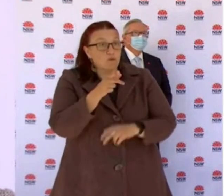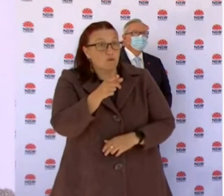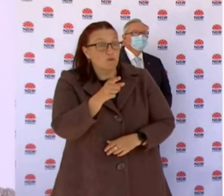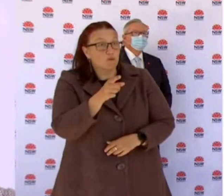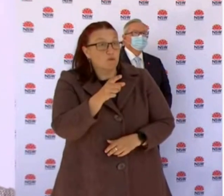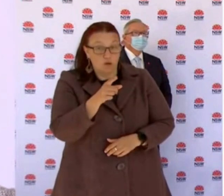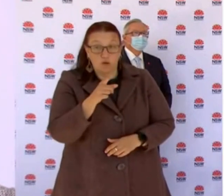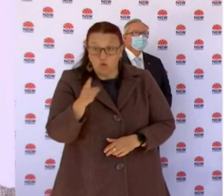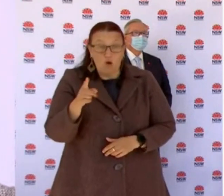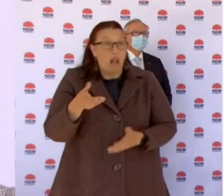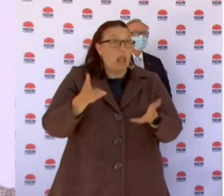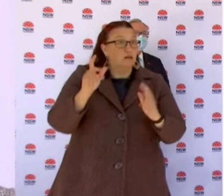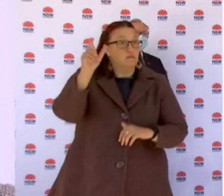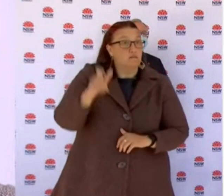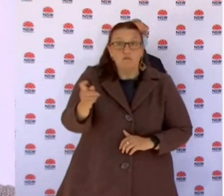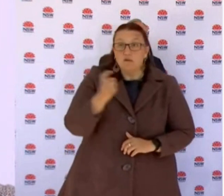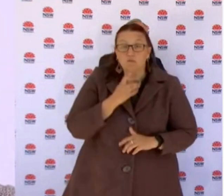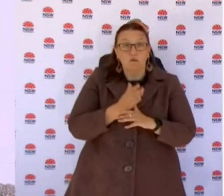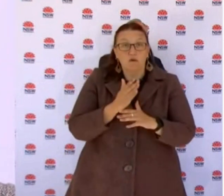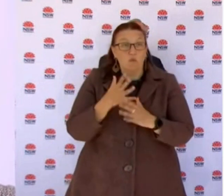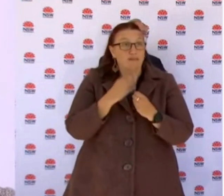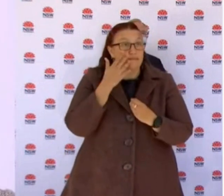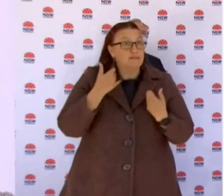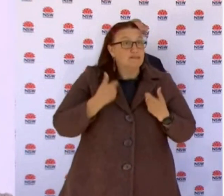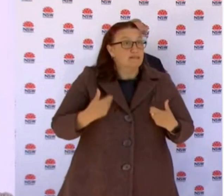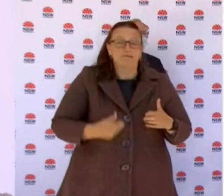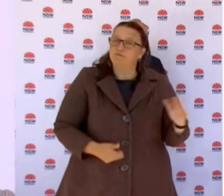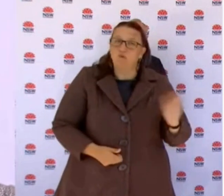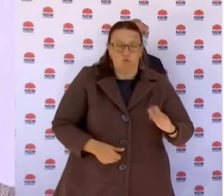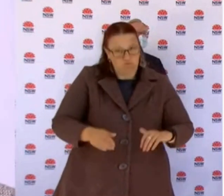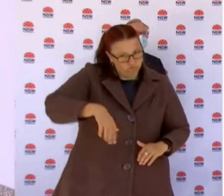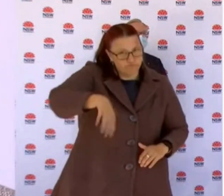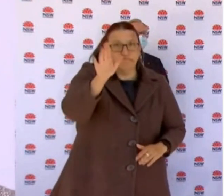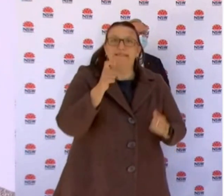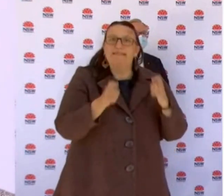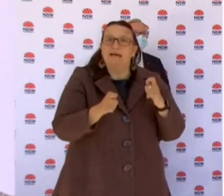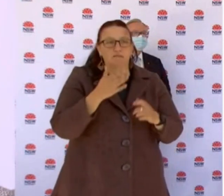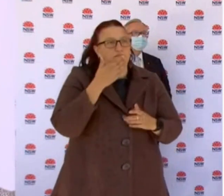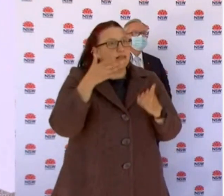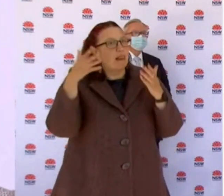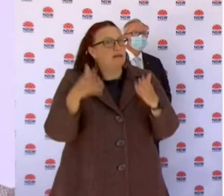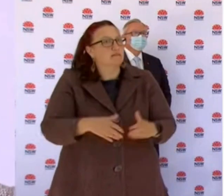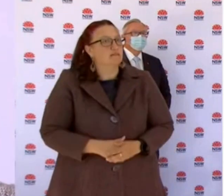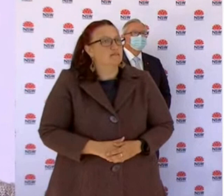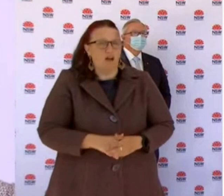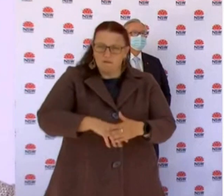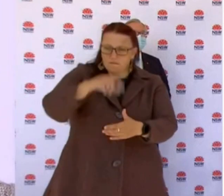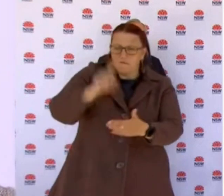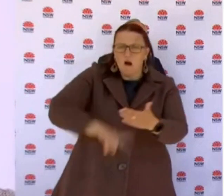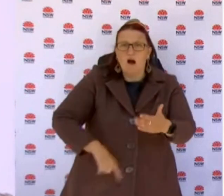not want infectious people into our premises, and we're not going to look negatively at you if